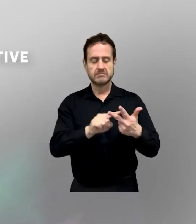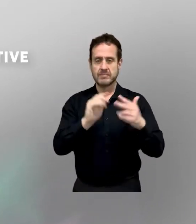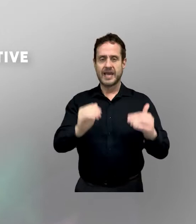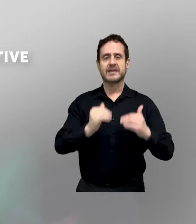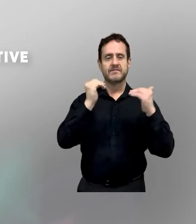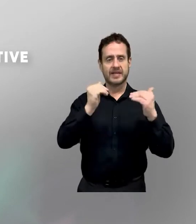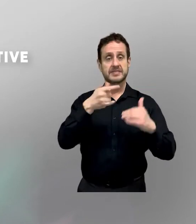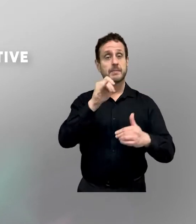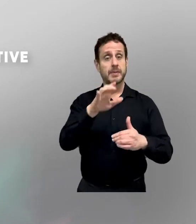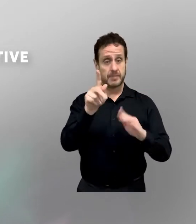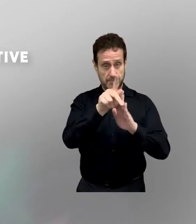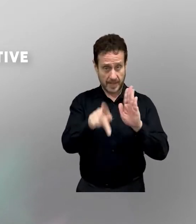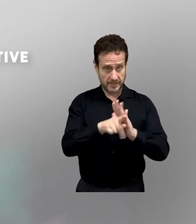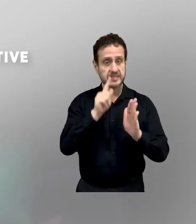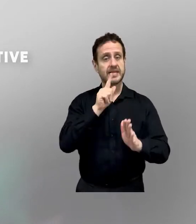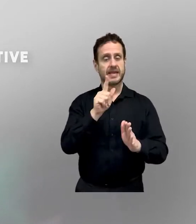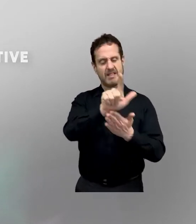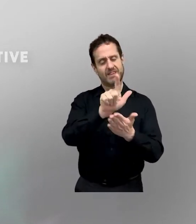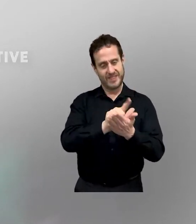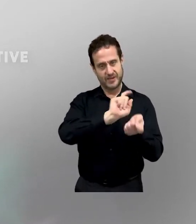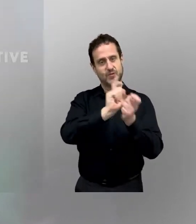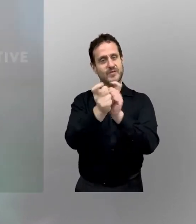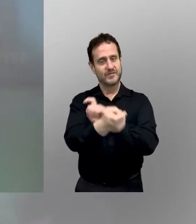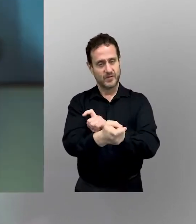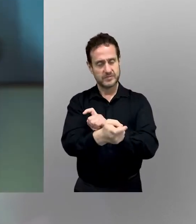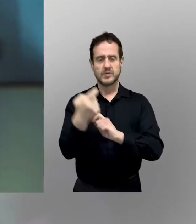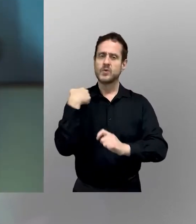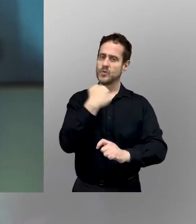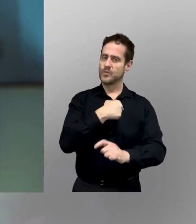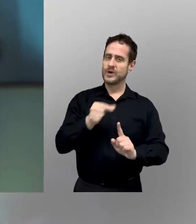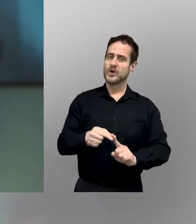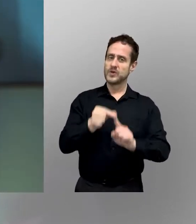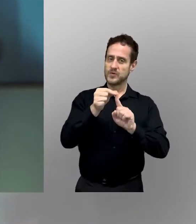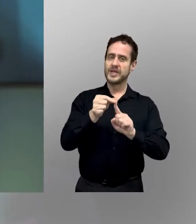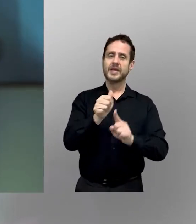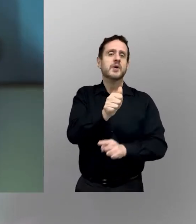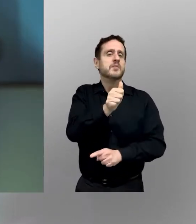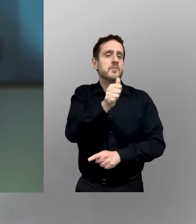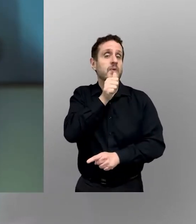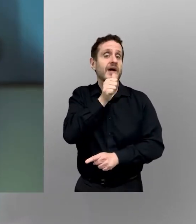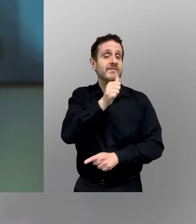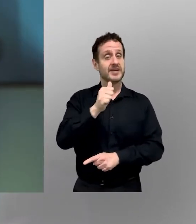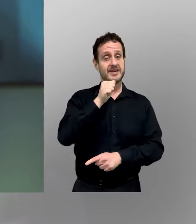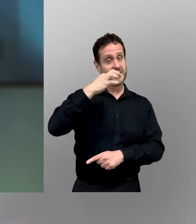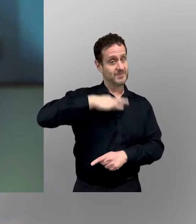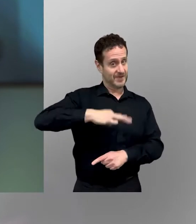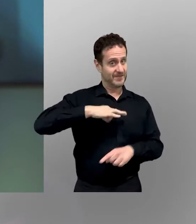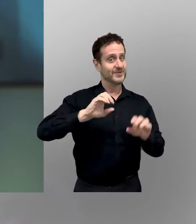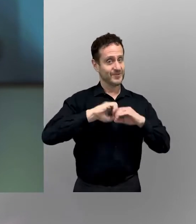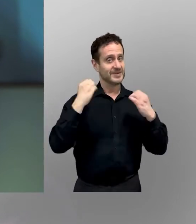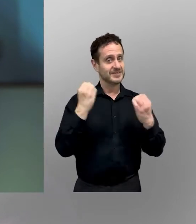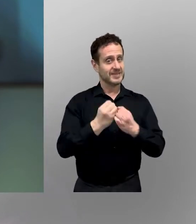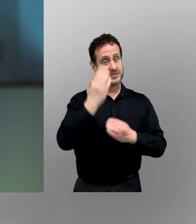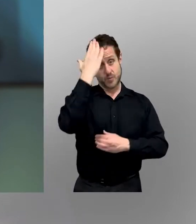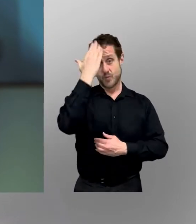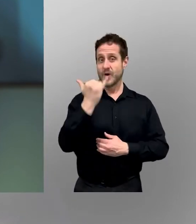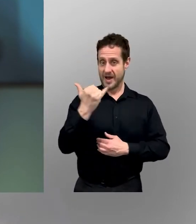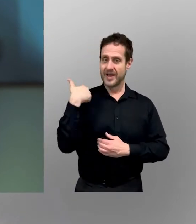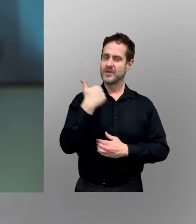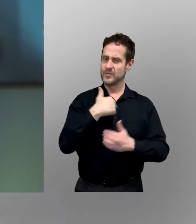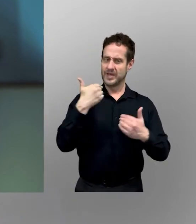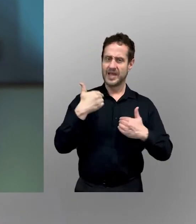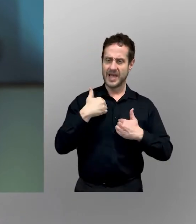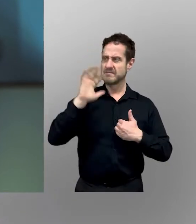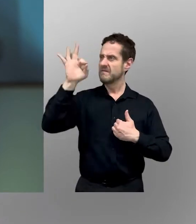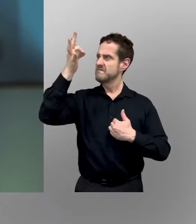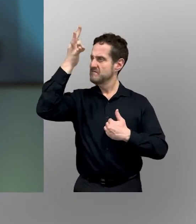public policy and legislative reforms. We are a unique private nonprofit organization